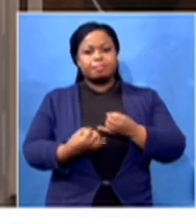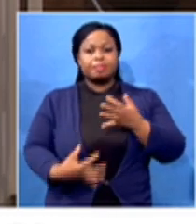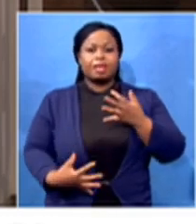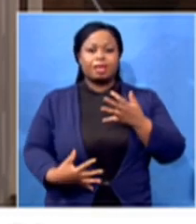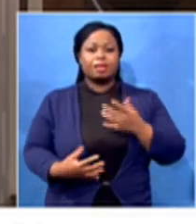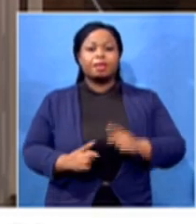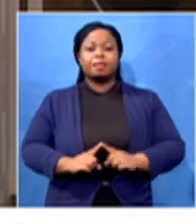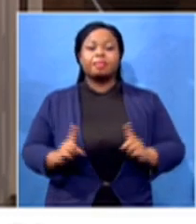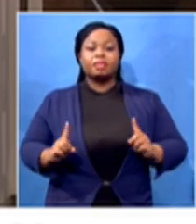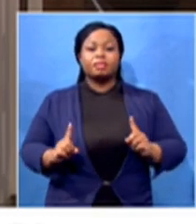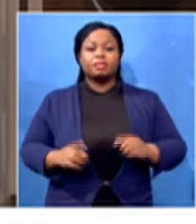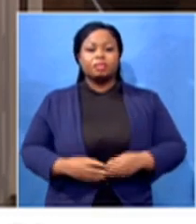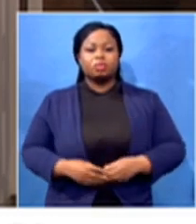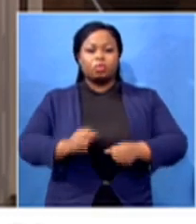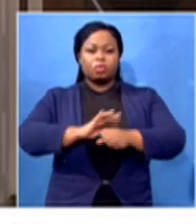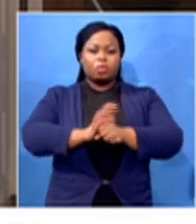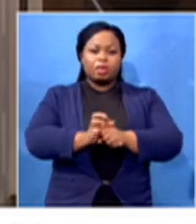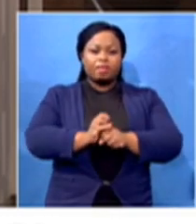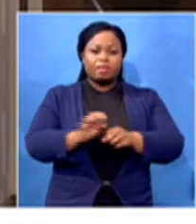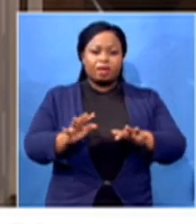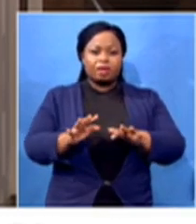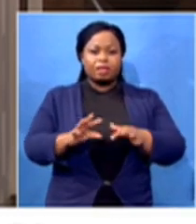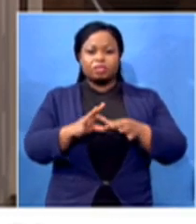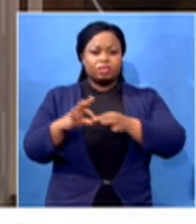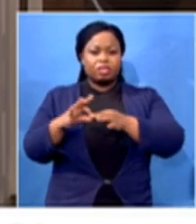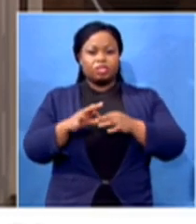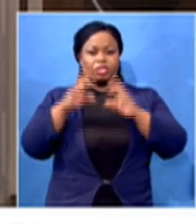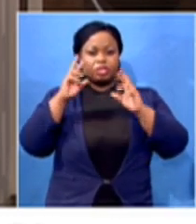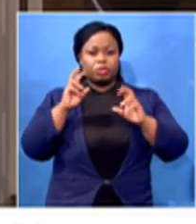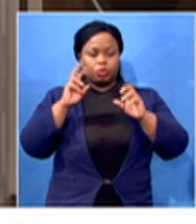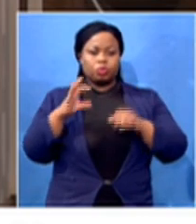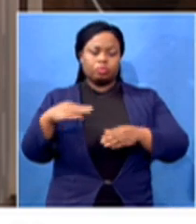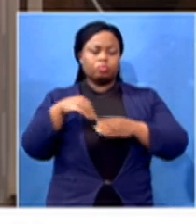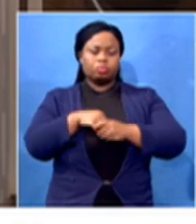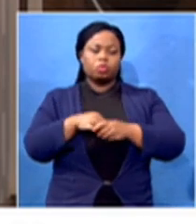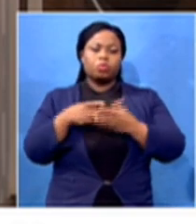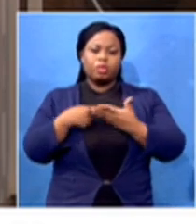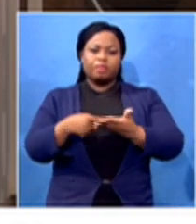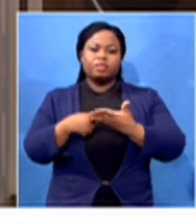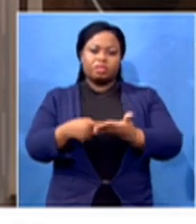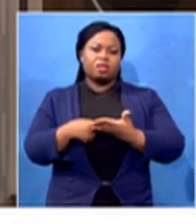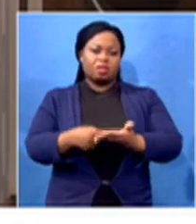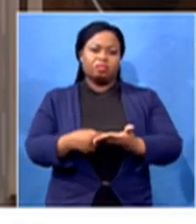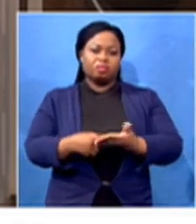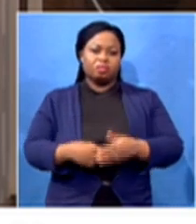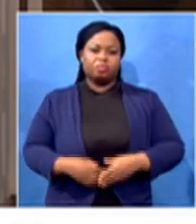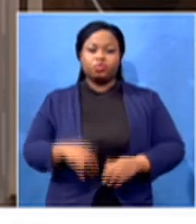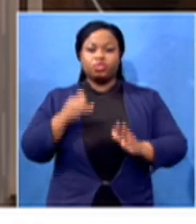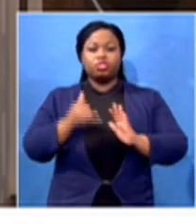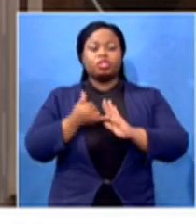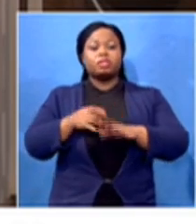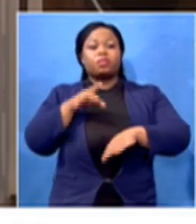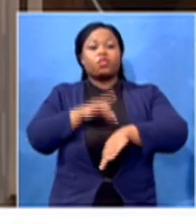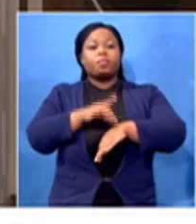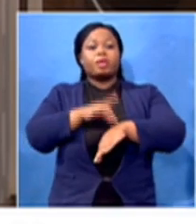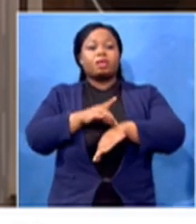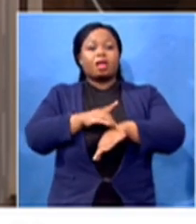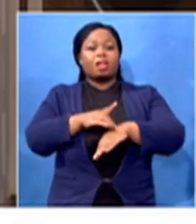cooperation on COVID and COVID-related issues, including not just the medical,